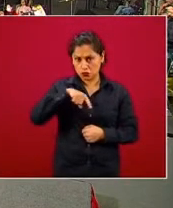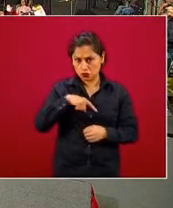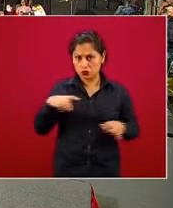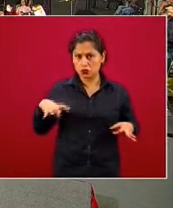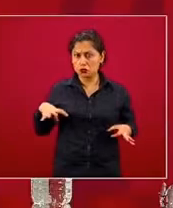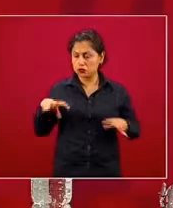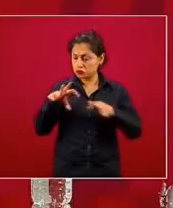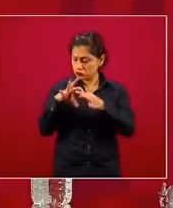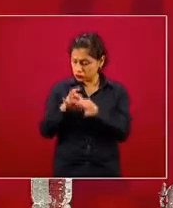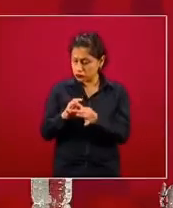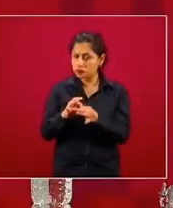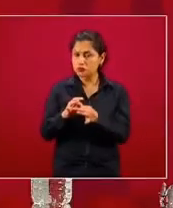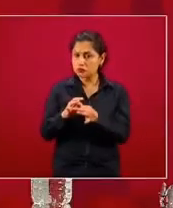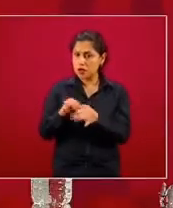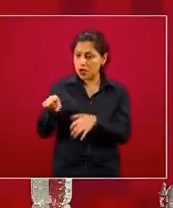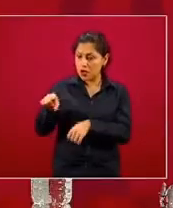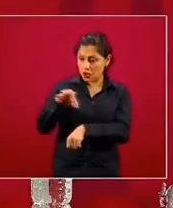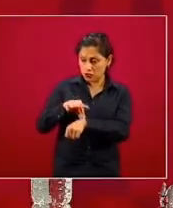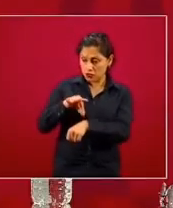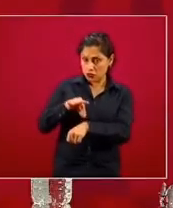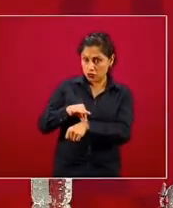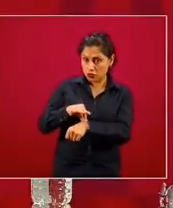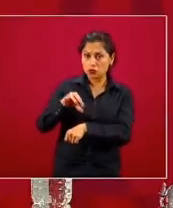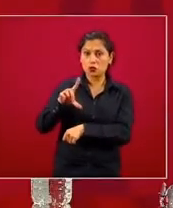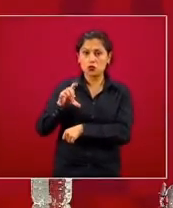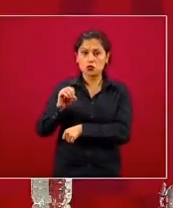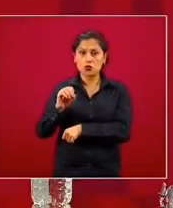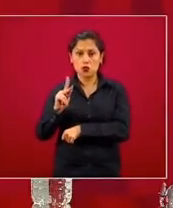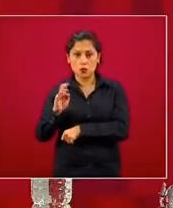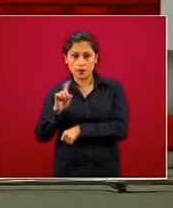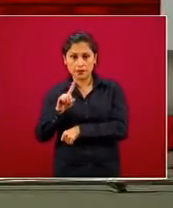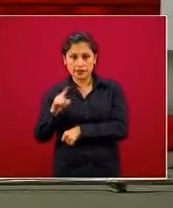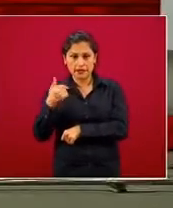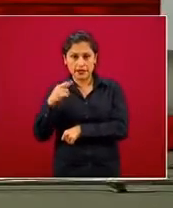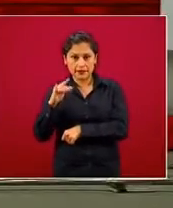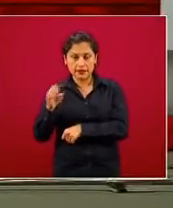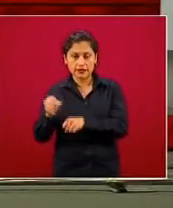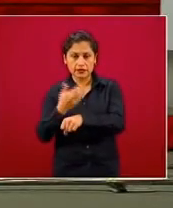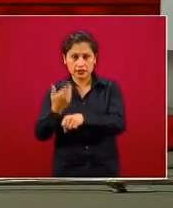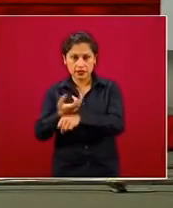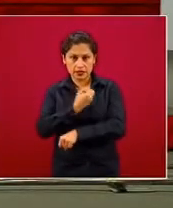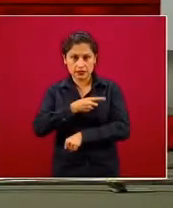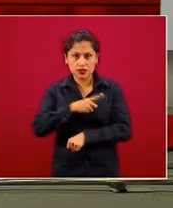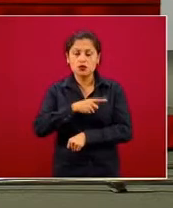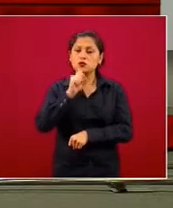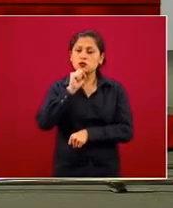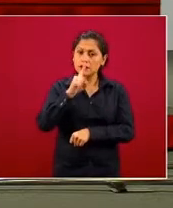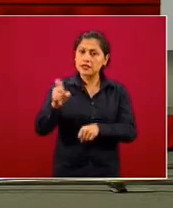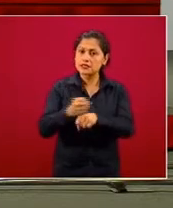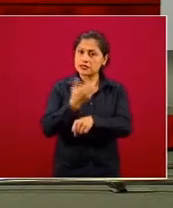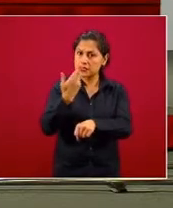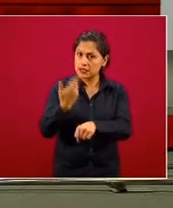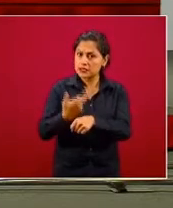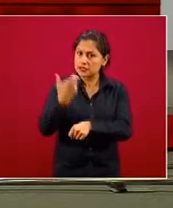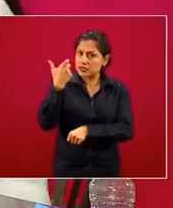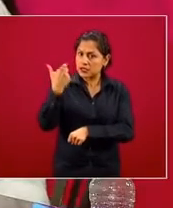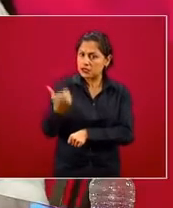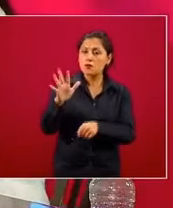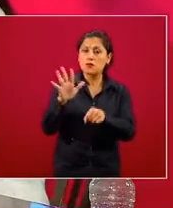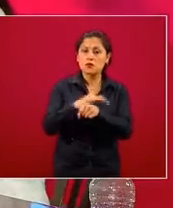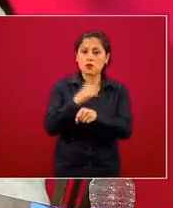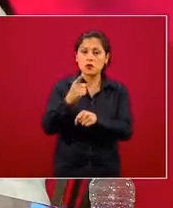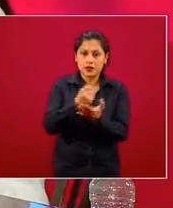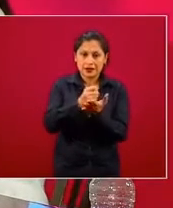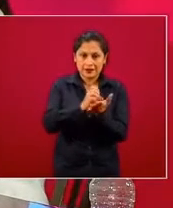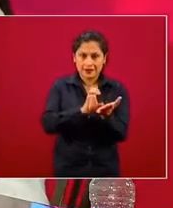constant communication not no only with solamente con el Dr. doctor Getzel, López but Gatel also with de la the Health Secretaría de Salud, Ministry estamos en and the coordinación Economy con la Ministry Secretaría with de the different Economía, que credits justo that are ahorita se being está released